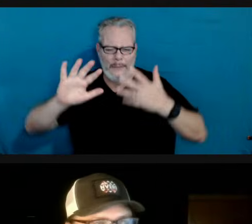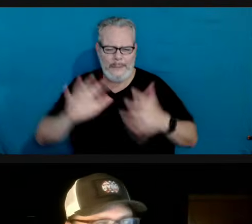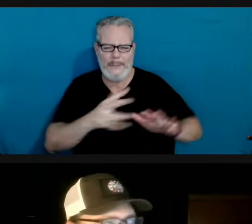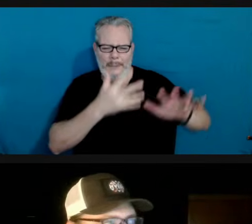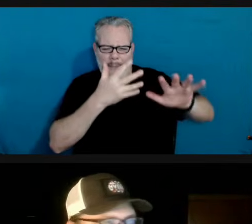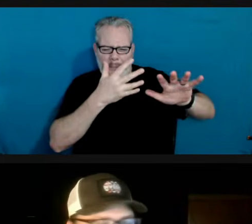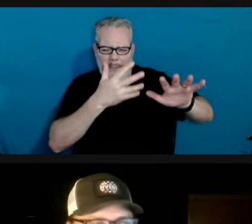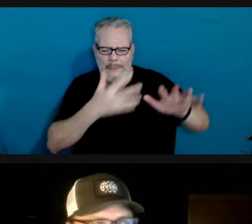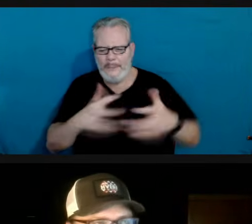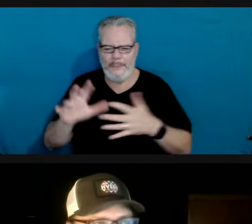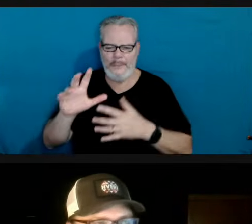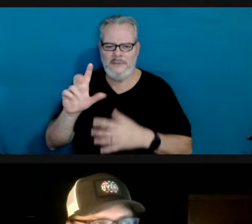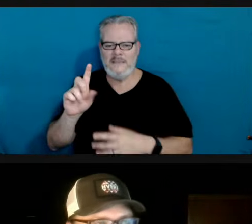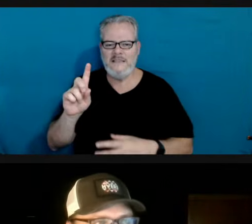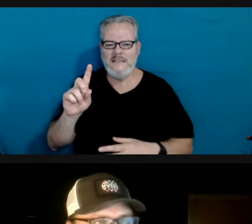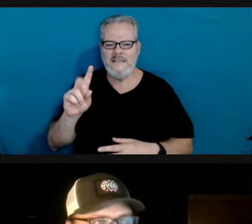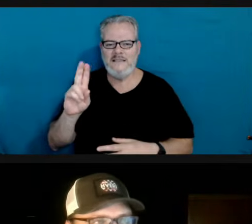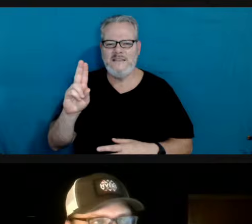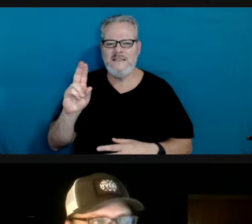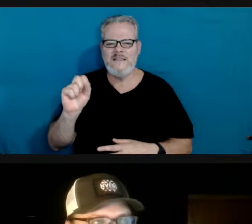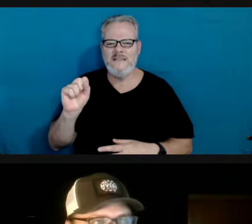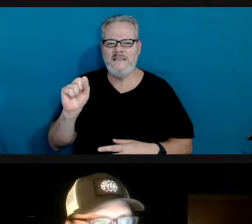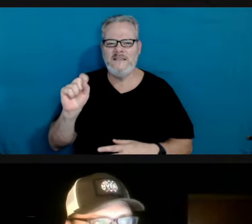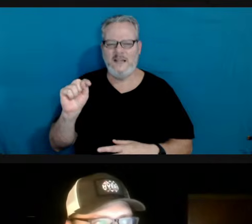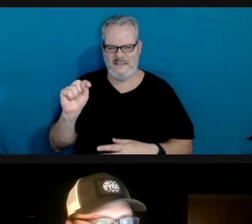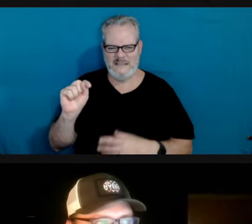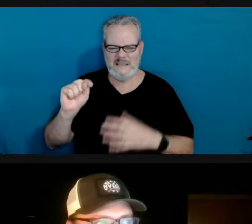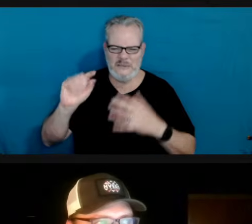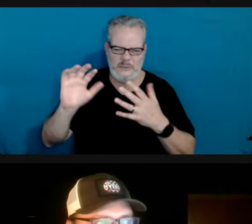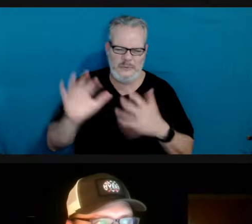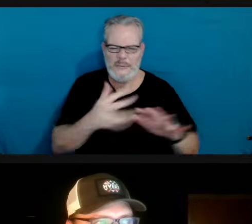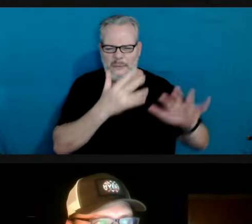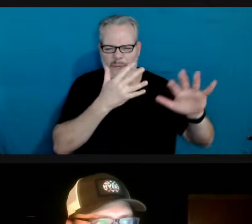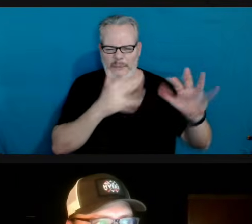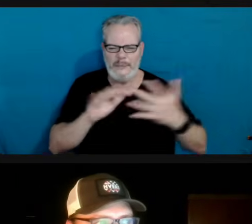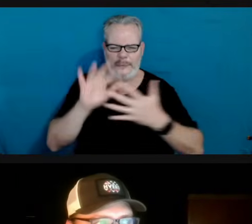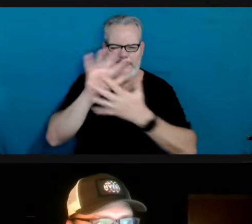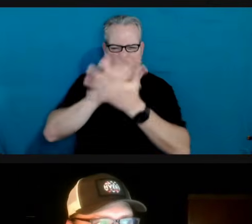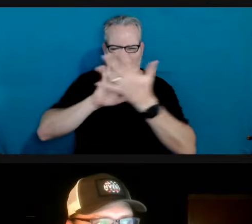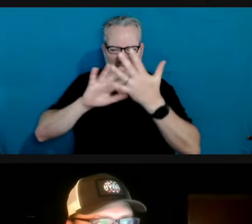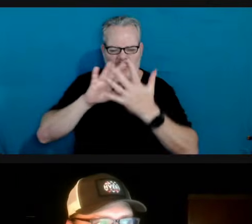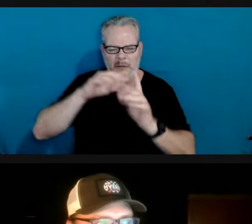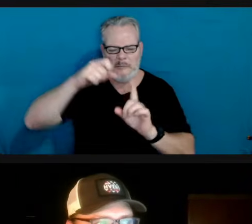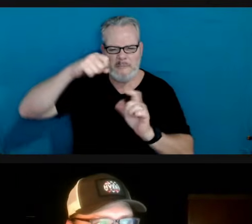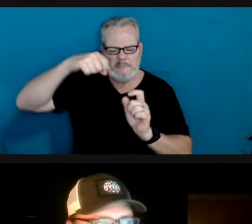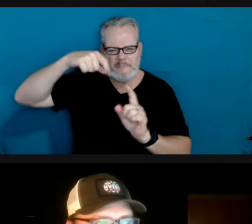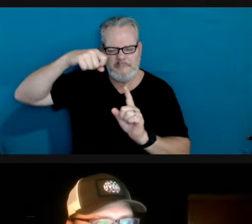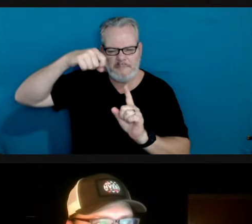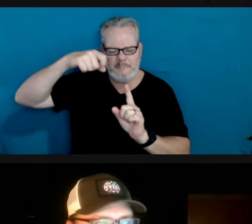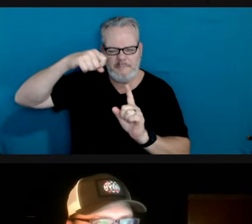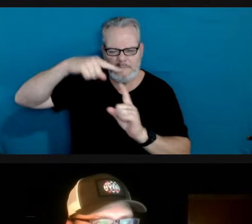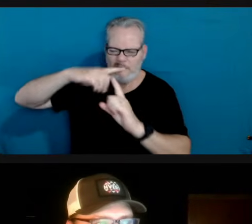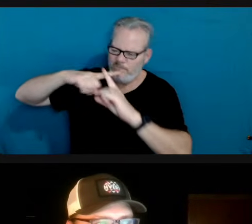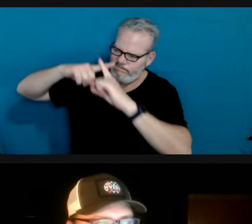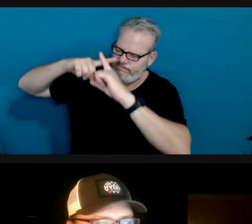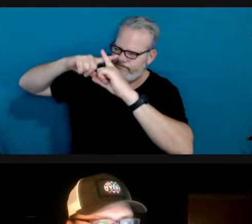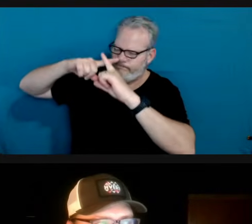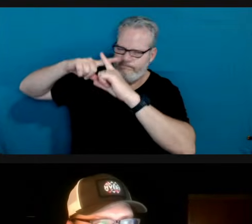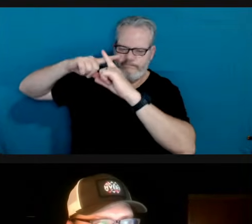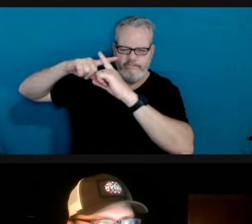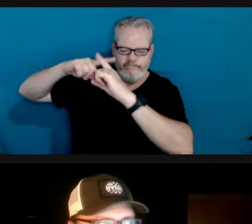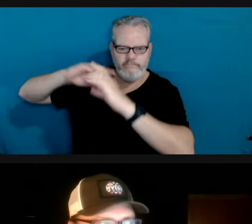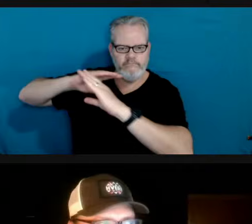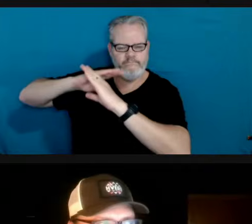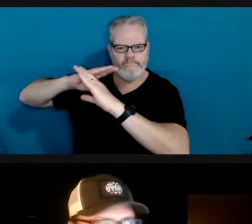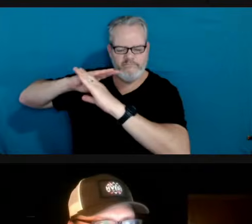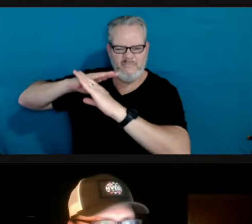putting particles into the air as well, which would show up on this kind of monitoring network as well. So without digging further into that and really knowing the answer,